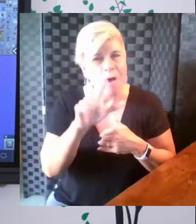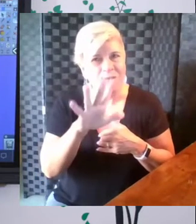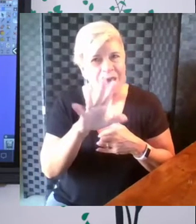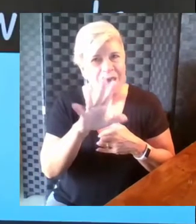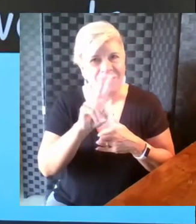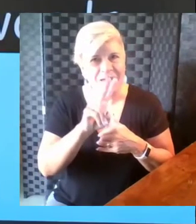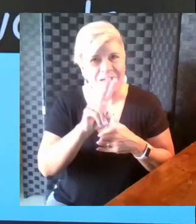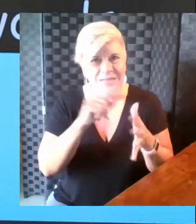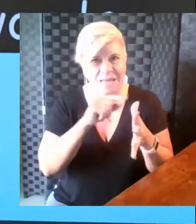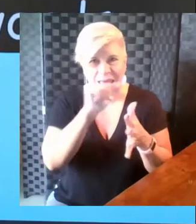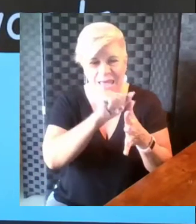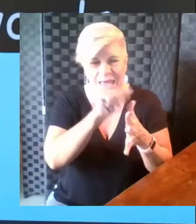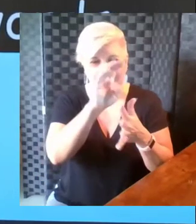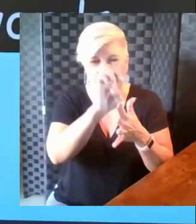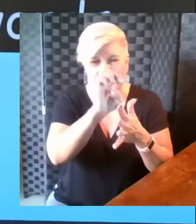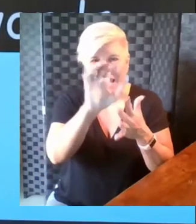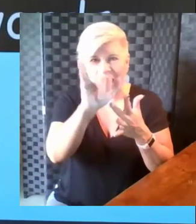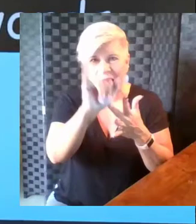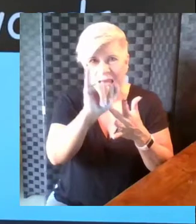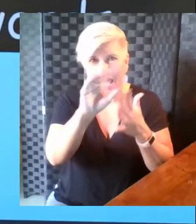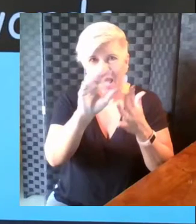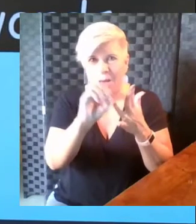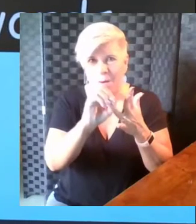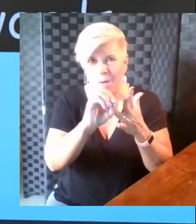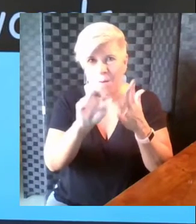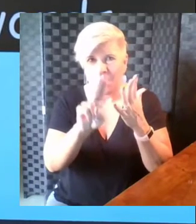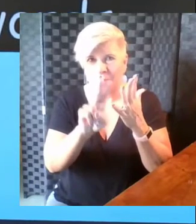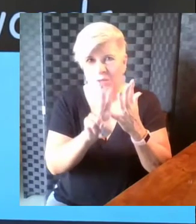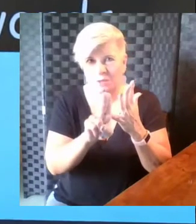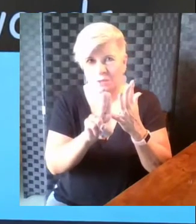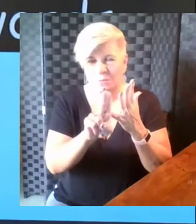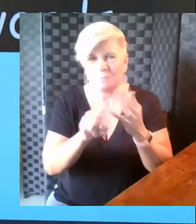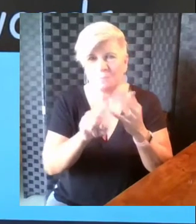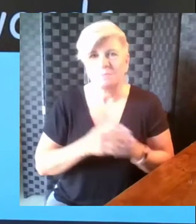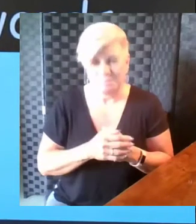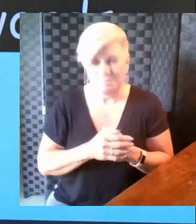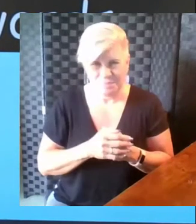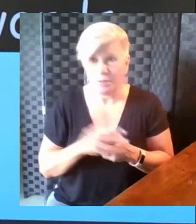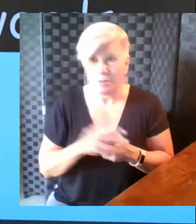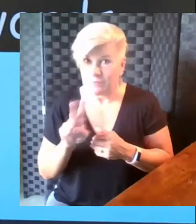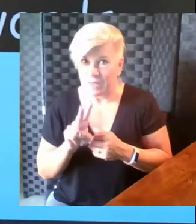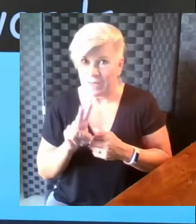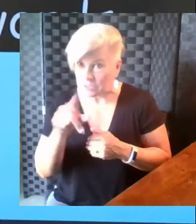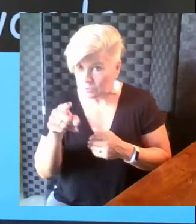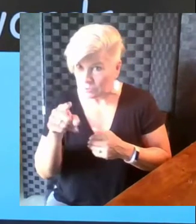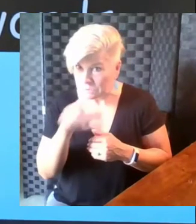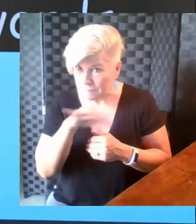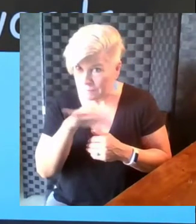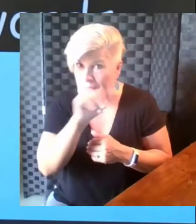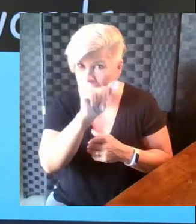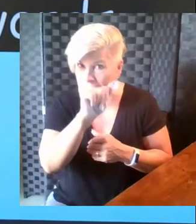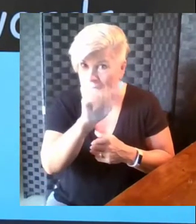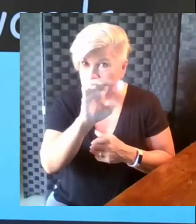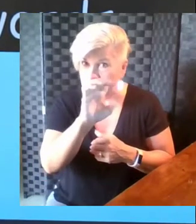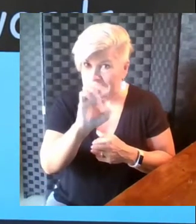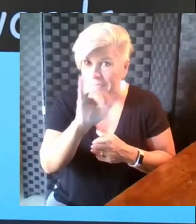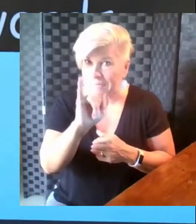you say them with me? A, E, I, O, U. You say them.